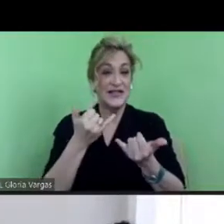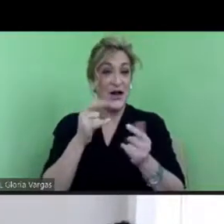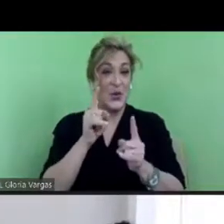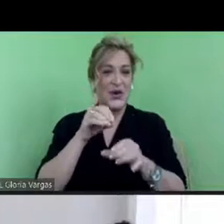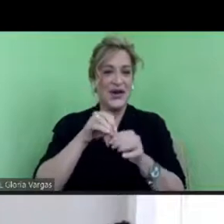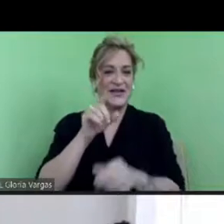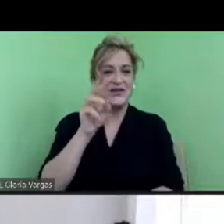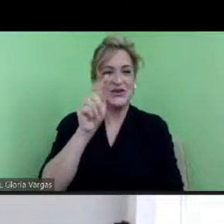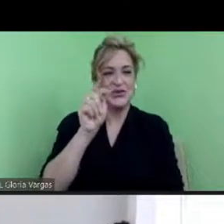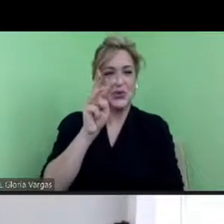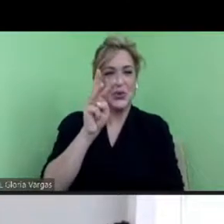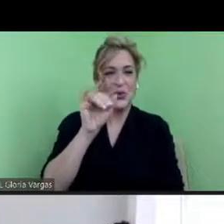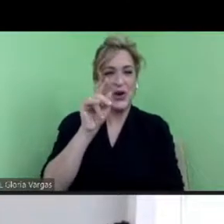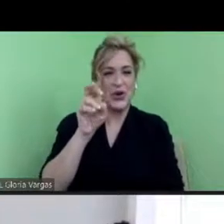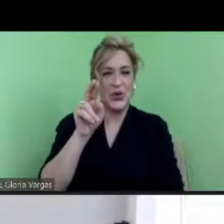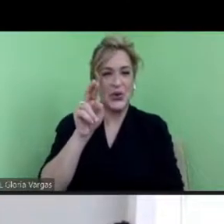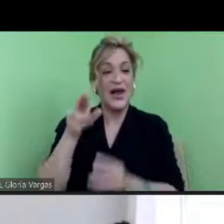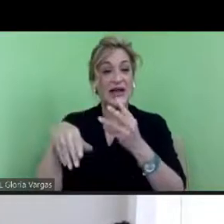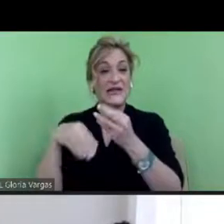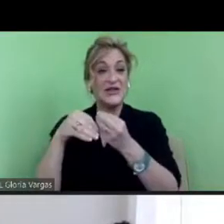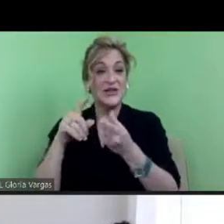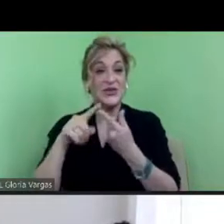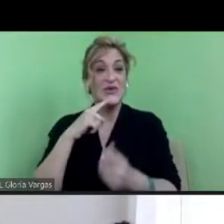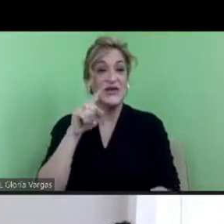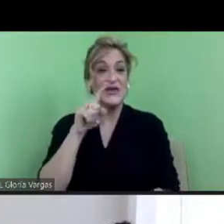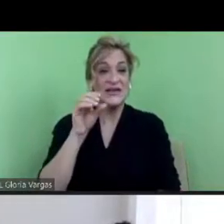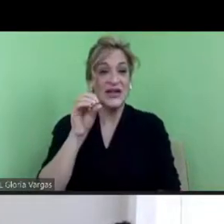In addition to the Zero Project, also at